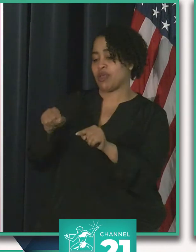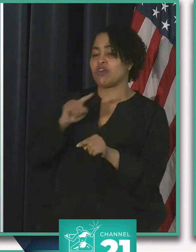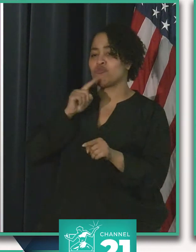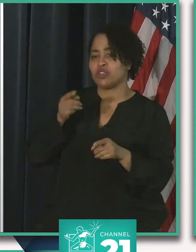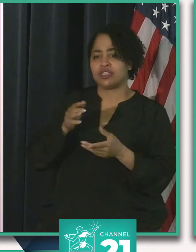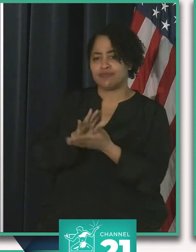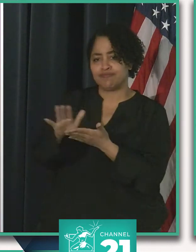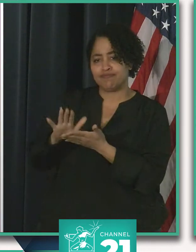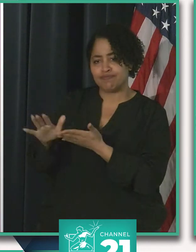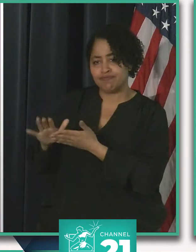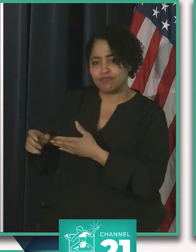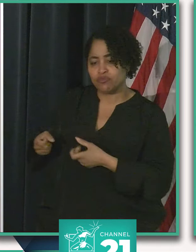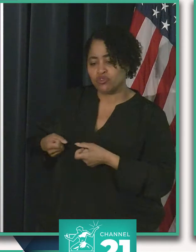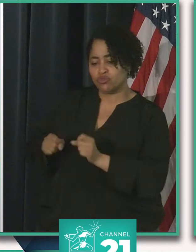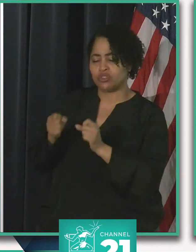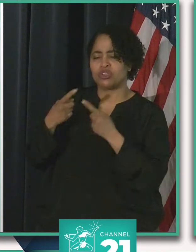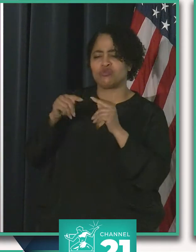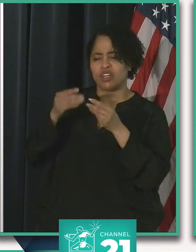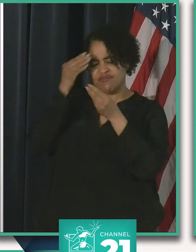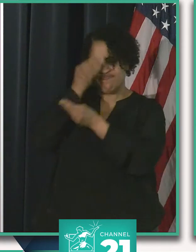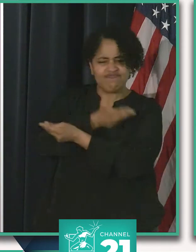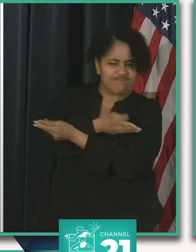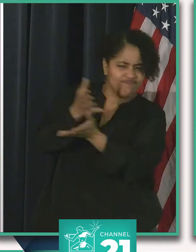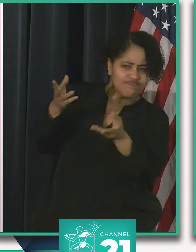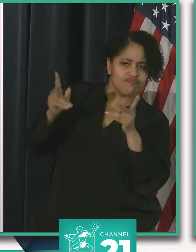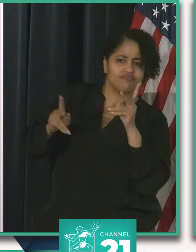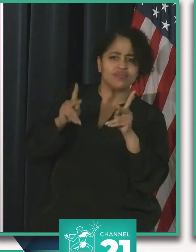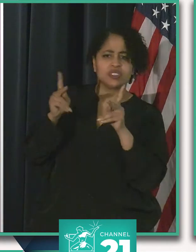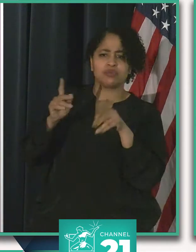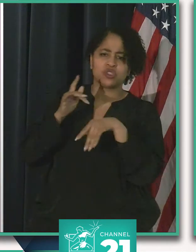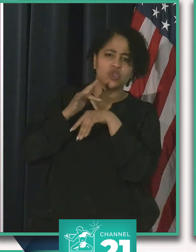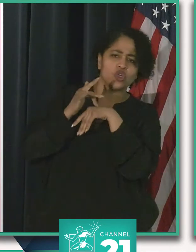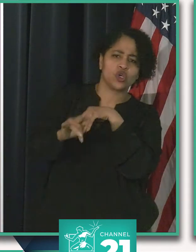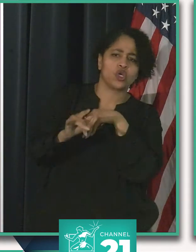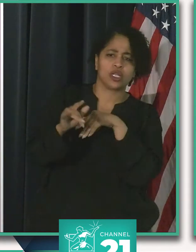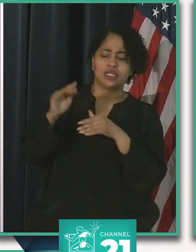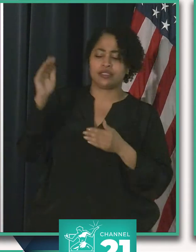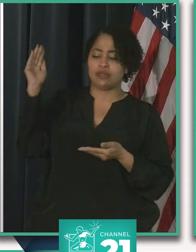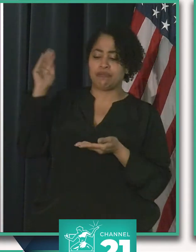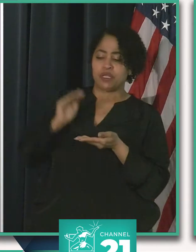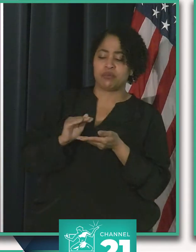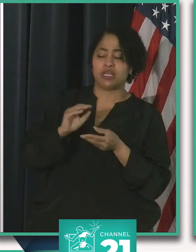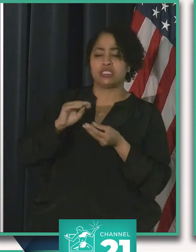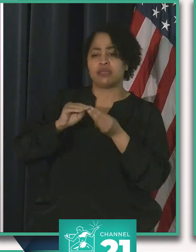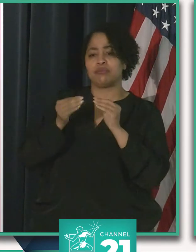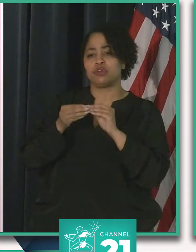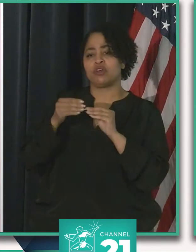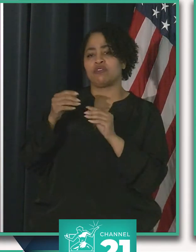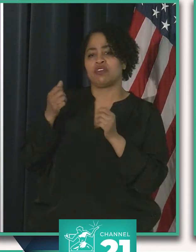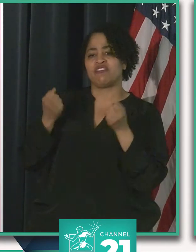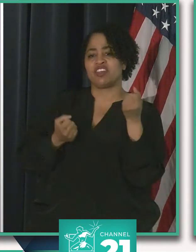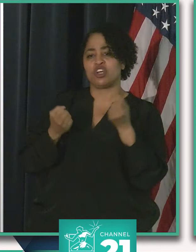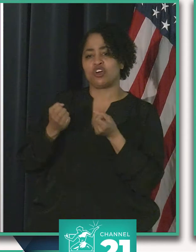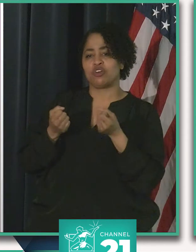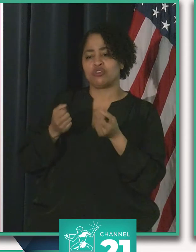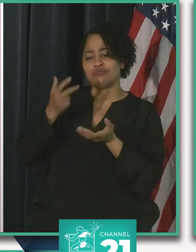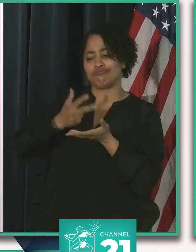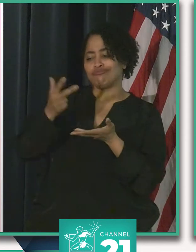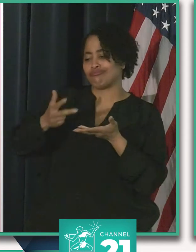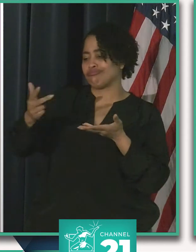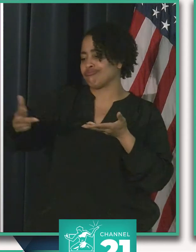the streets. So we try to get as much information out there in advance to minimize the number of vehicles that are parked